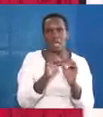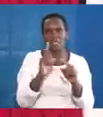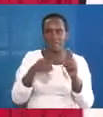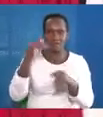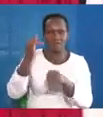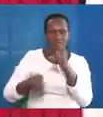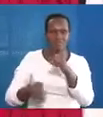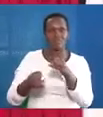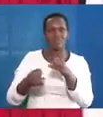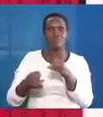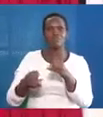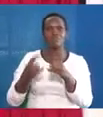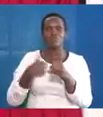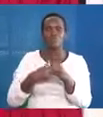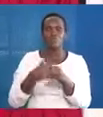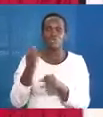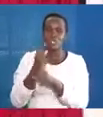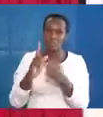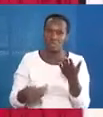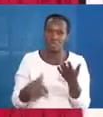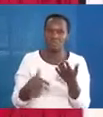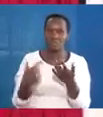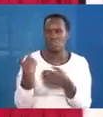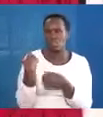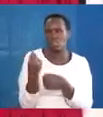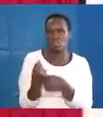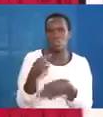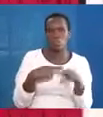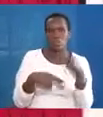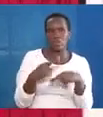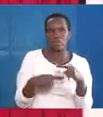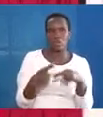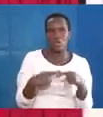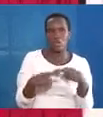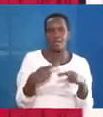too long ago to review the contents of that second